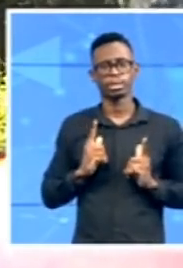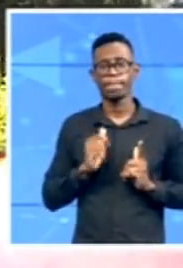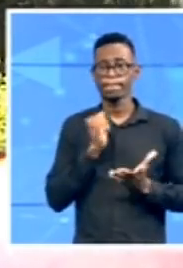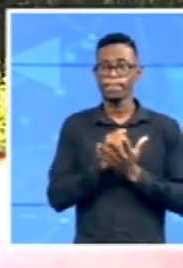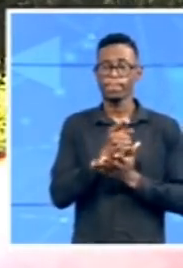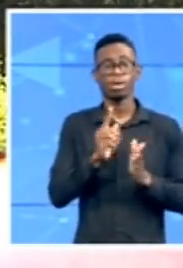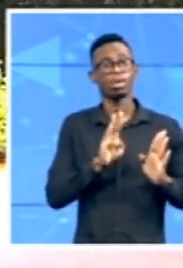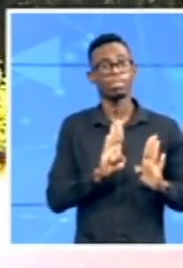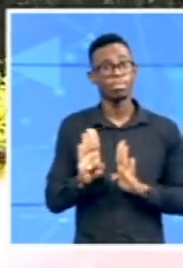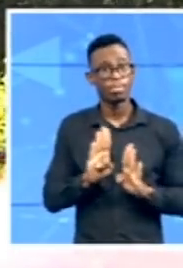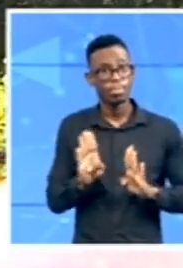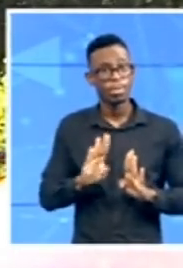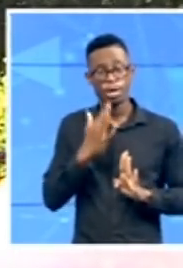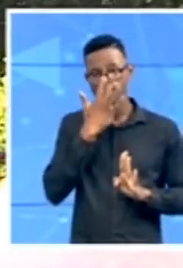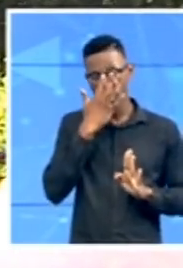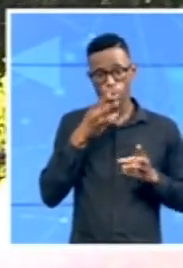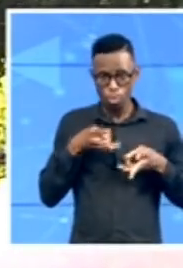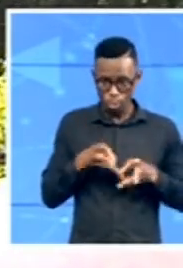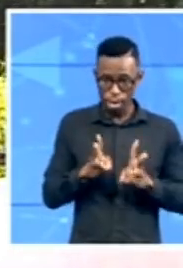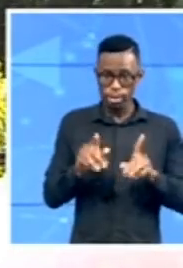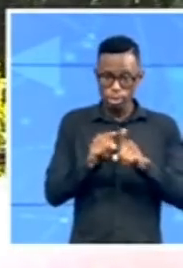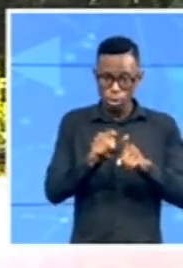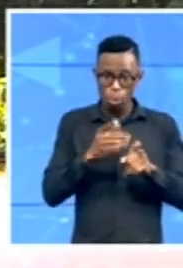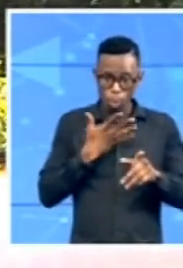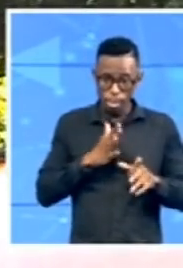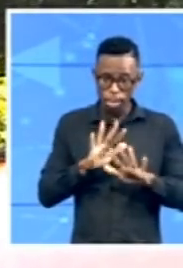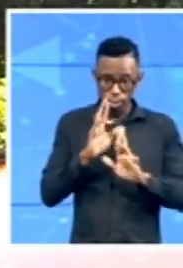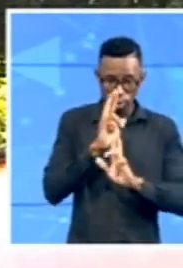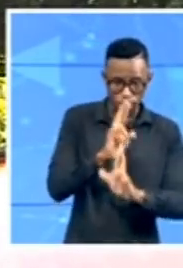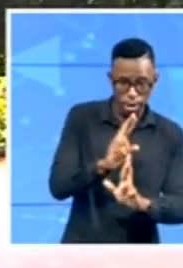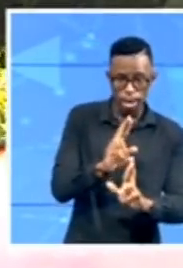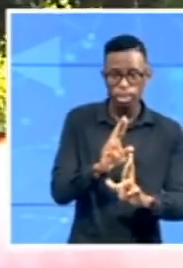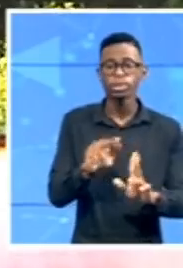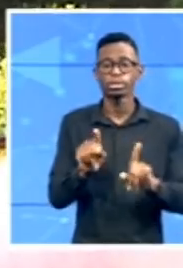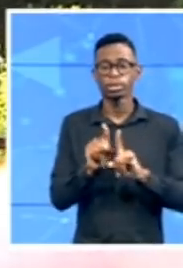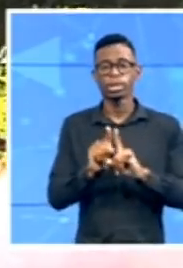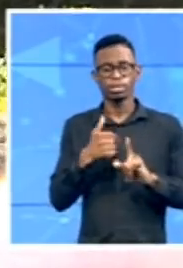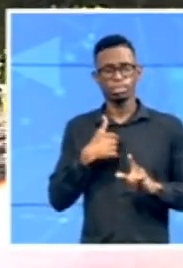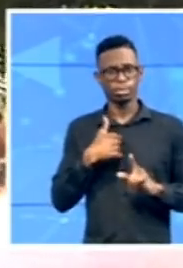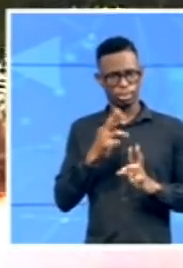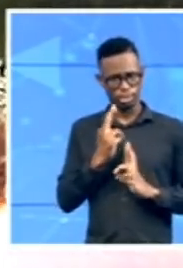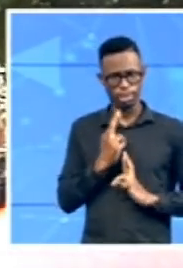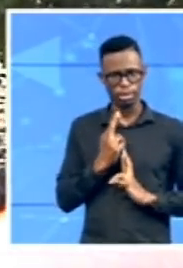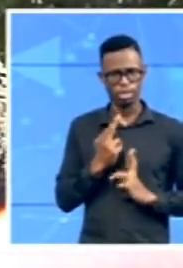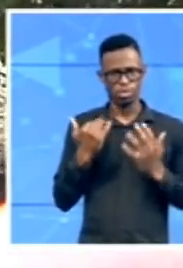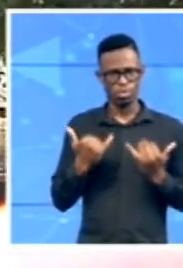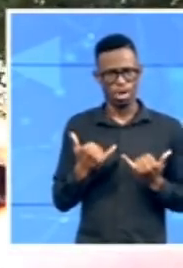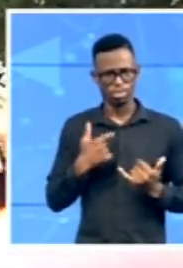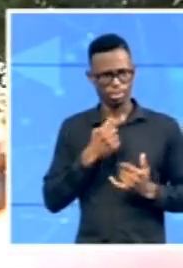us to treat you. And I don't like what I've just seen now. I don't like it, and it must stop.